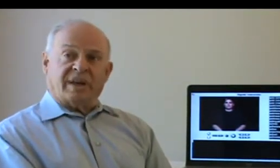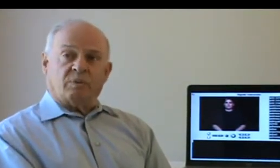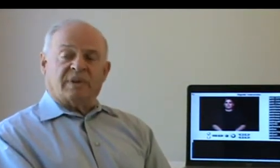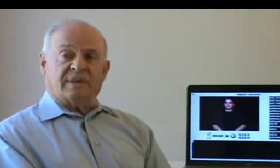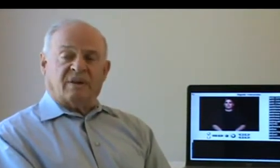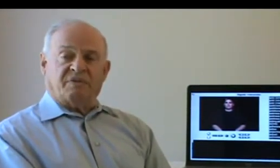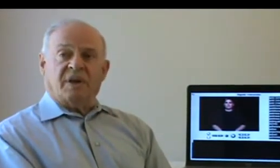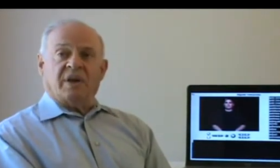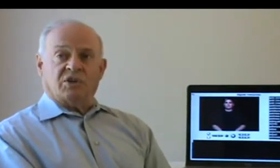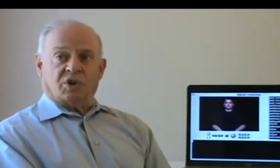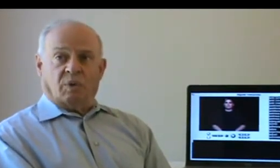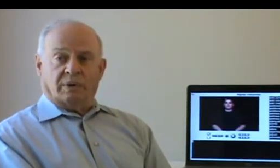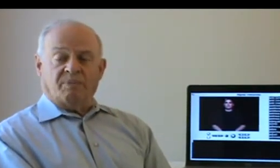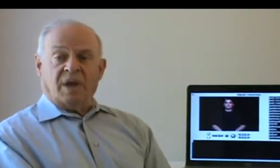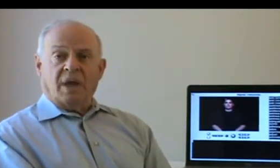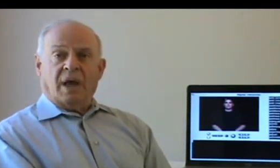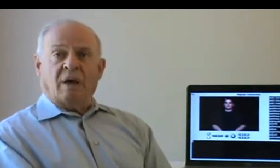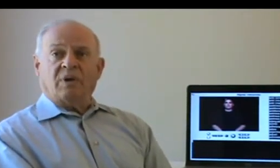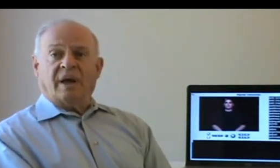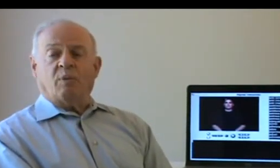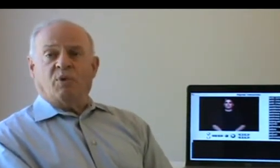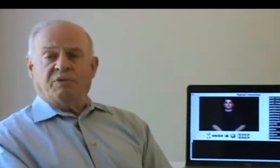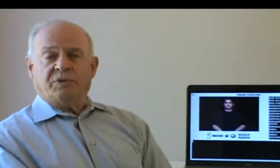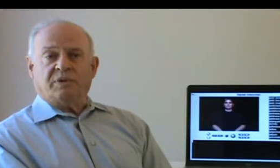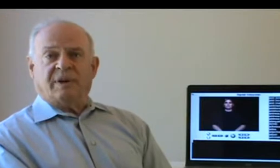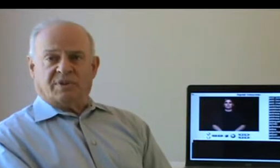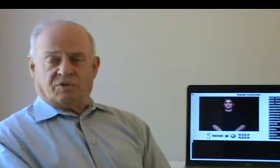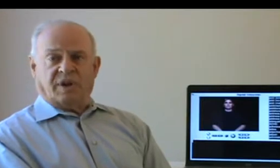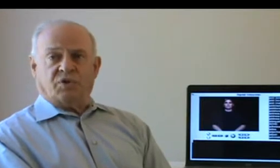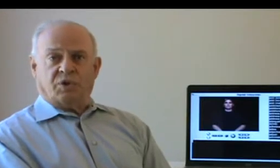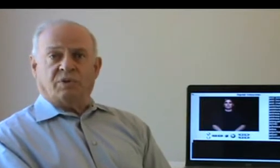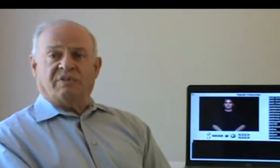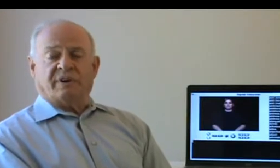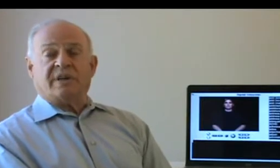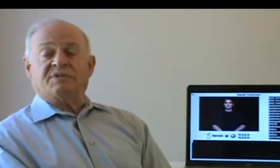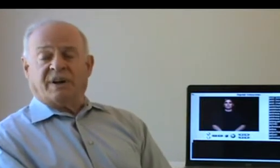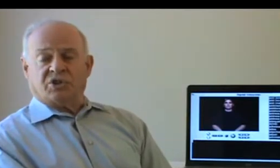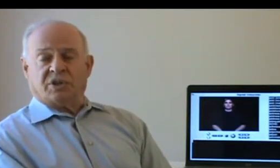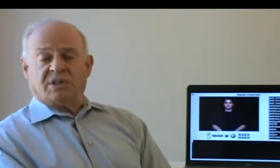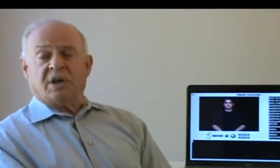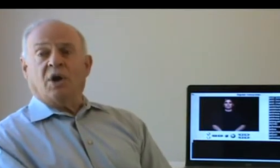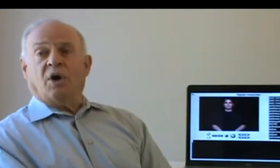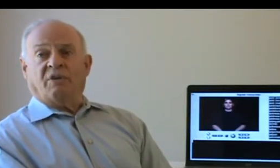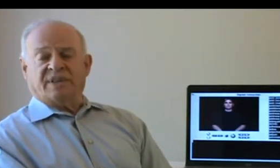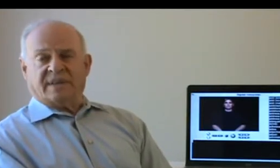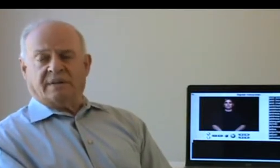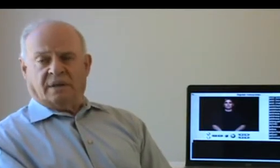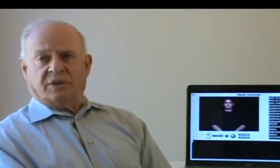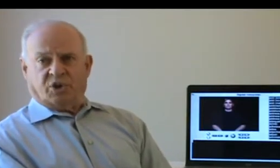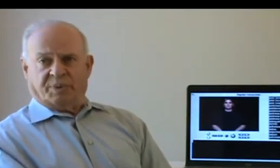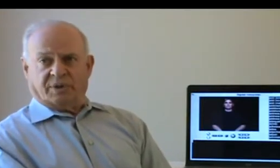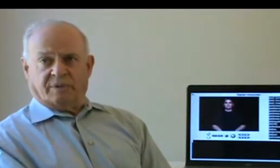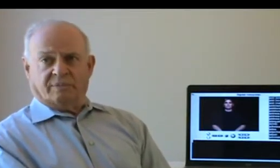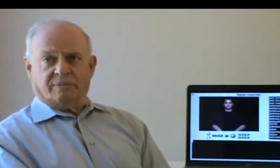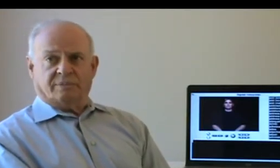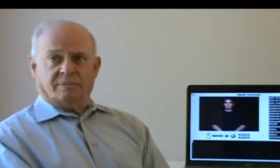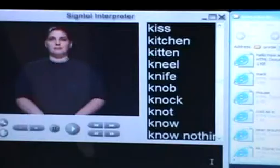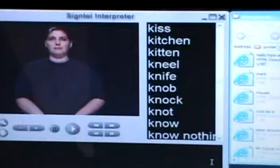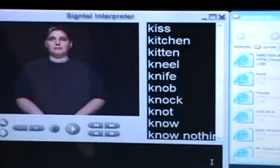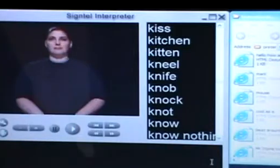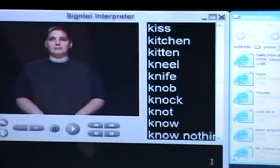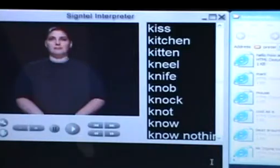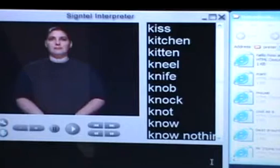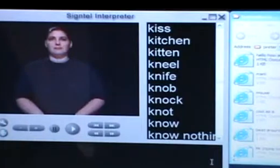to communicate with the deaf, and so on. I will now move to demonstrate to you the various functions of the Signtel Interpreter.